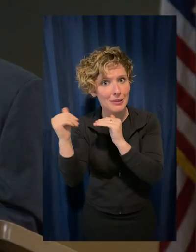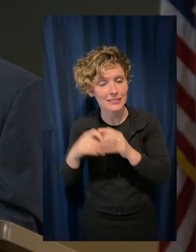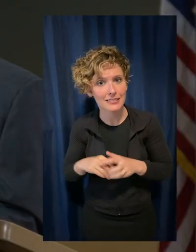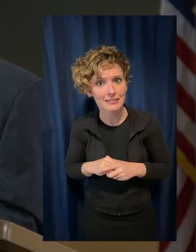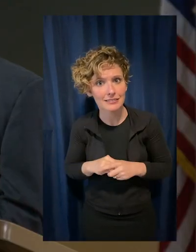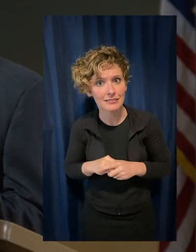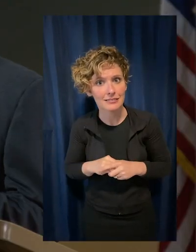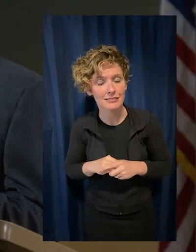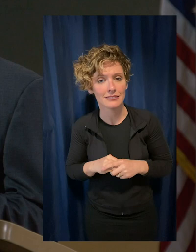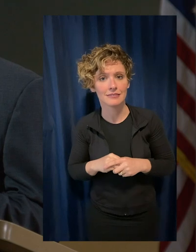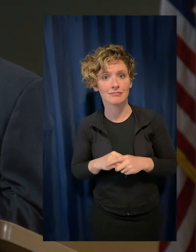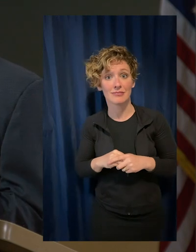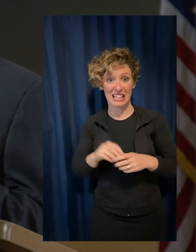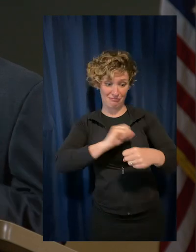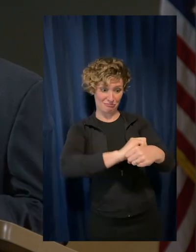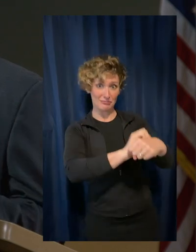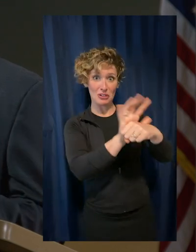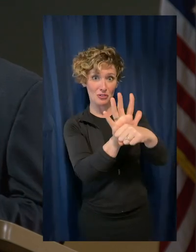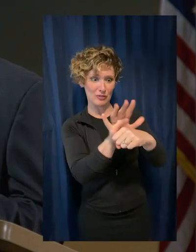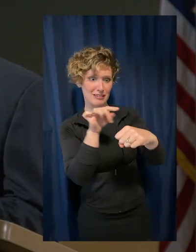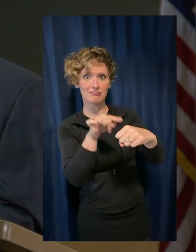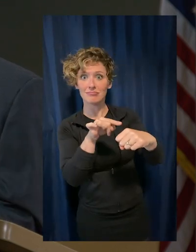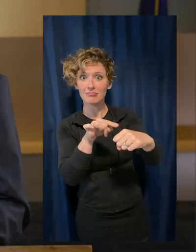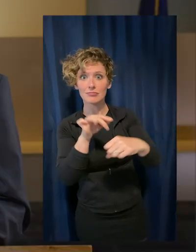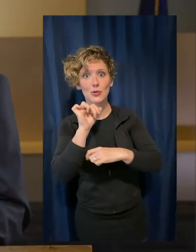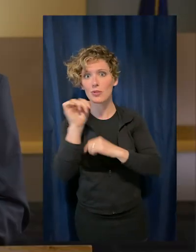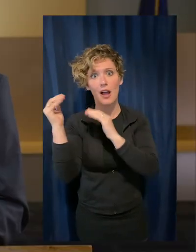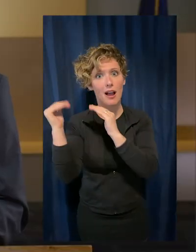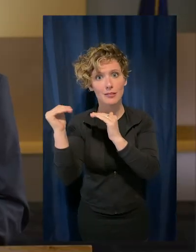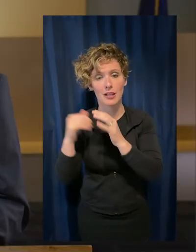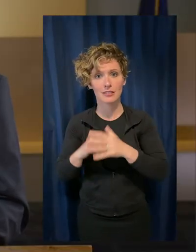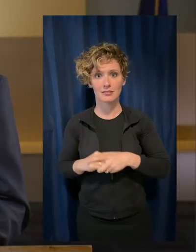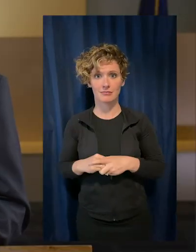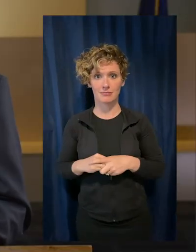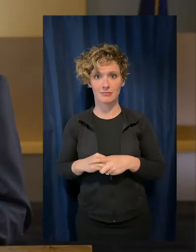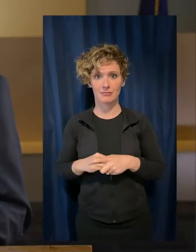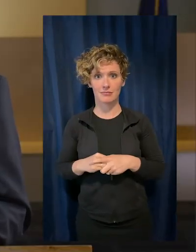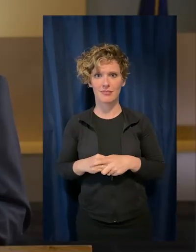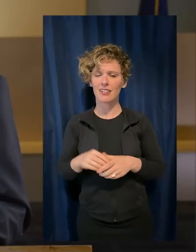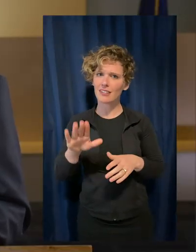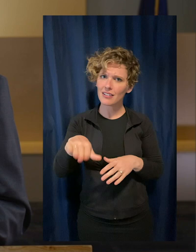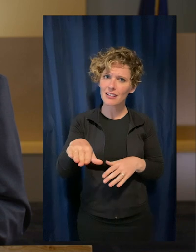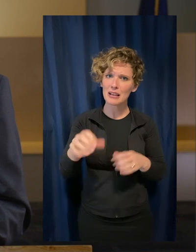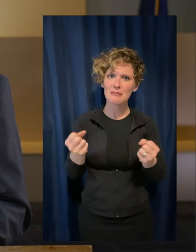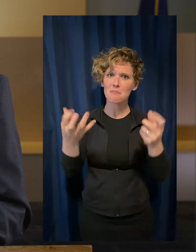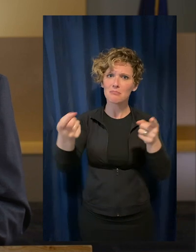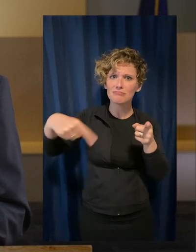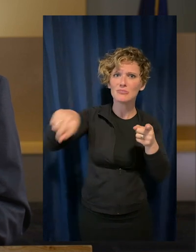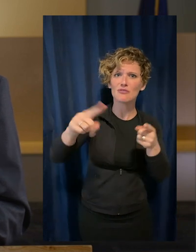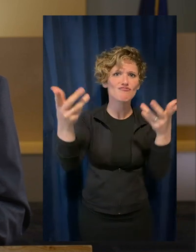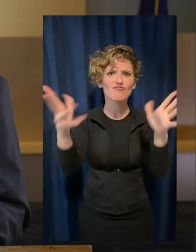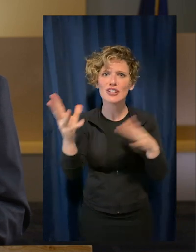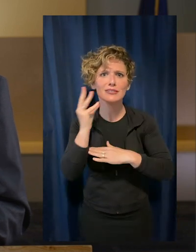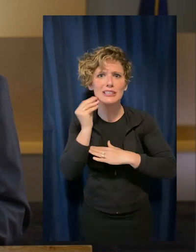unexpected circumstances this virus has brought on all of us. Furthermore, many of us have already dealt with other